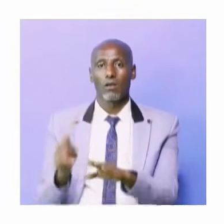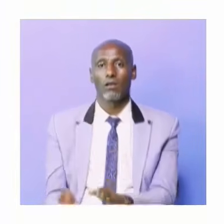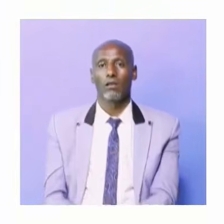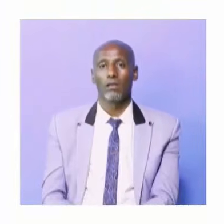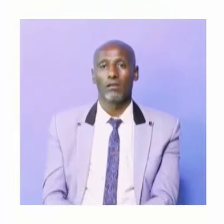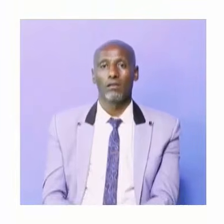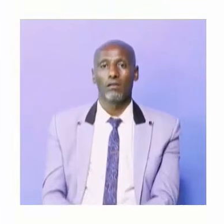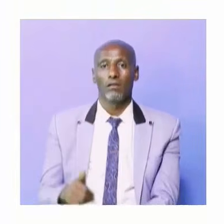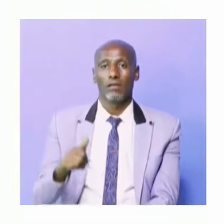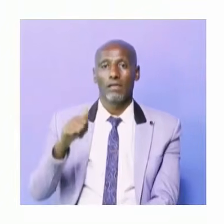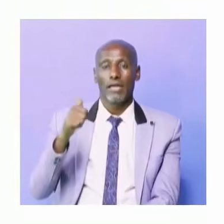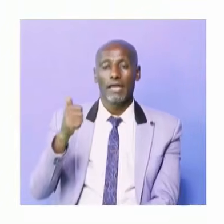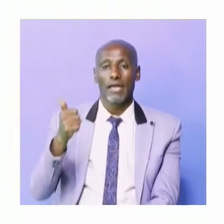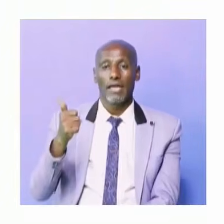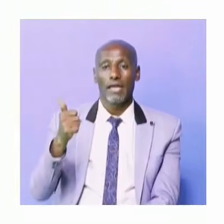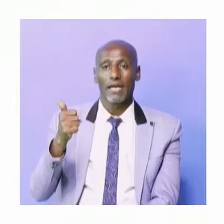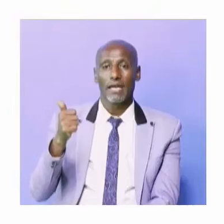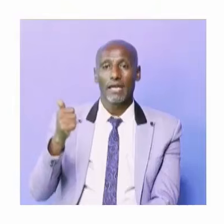a ride.